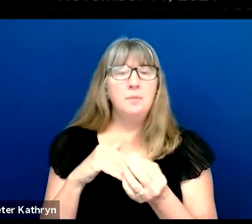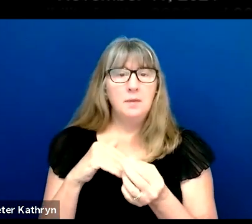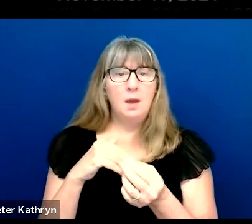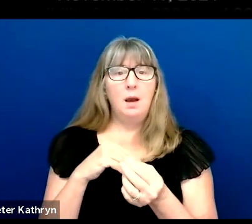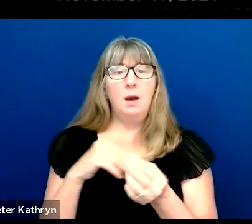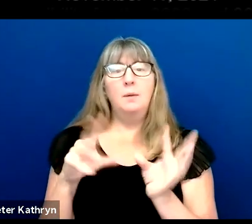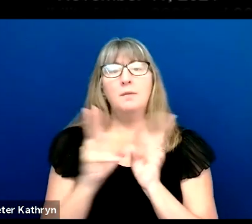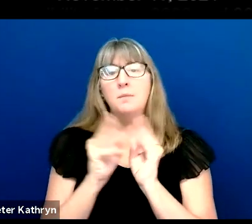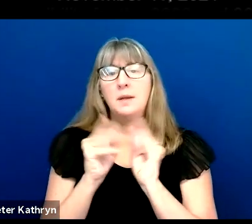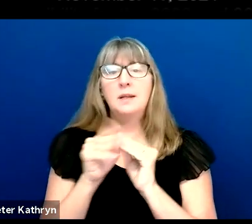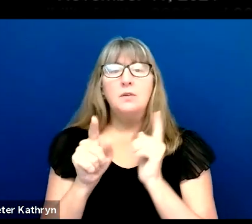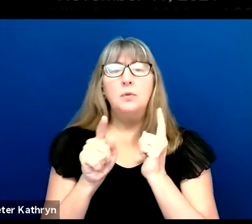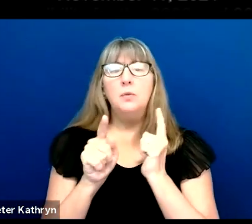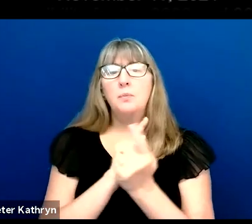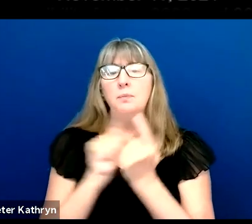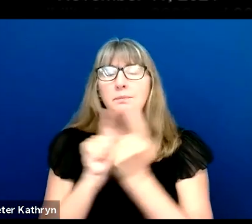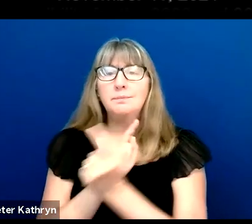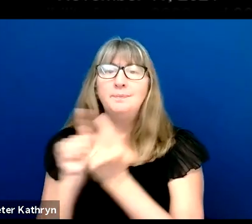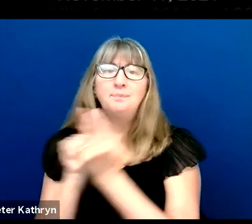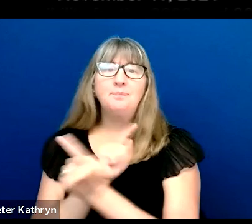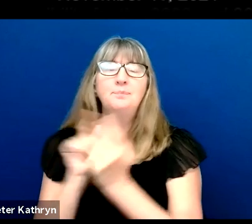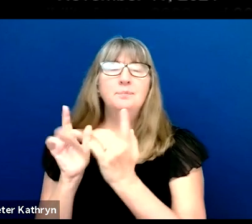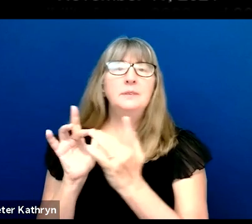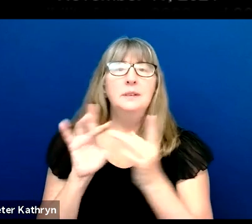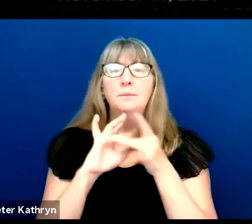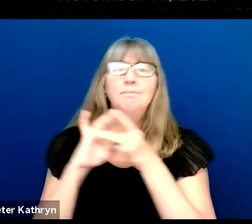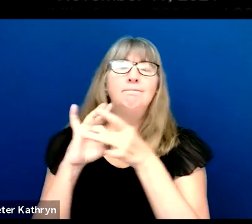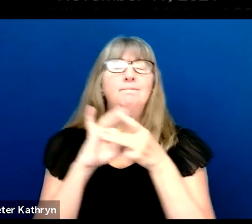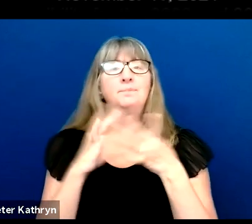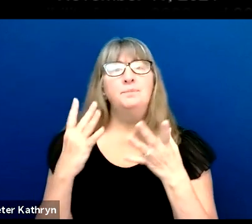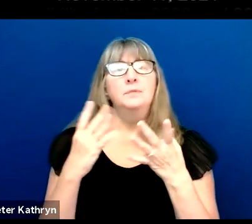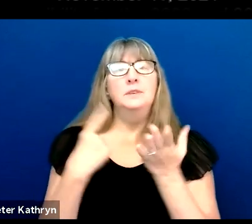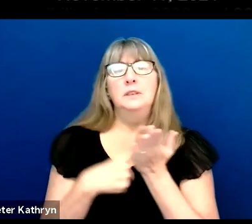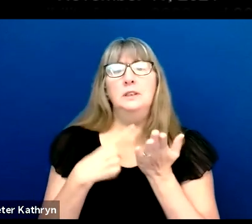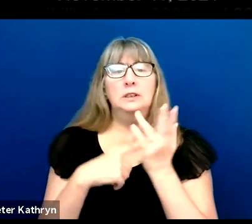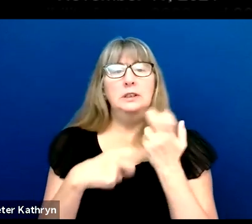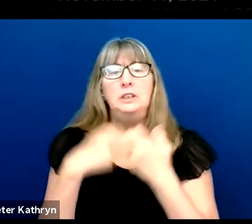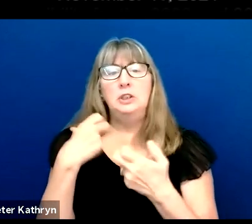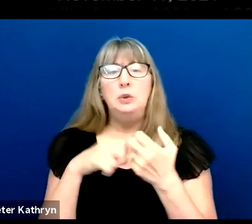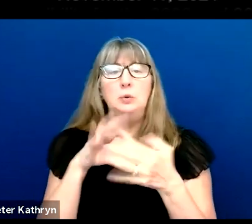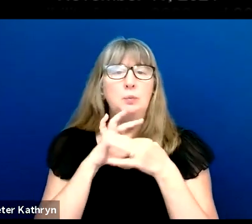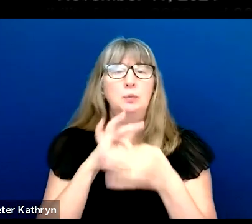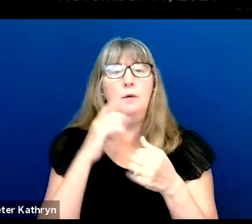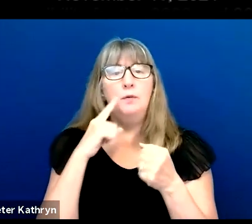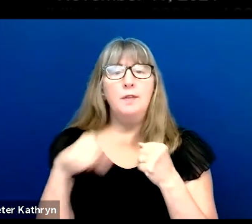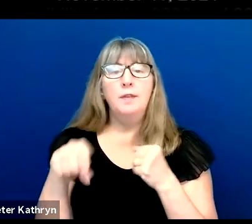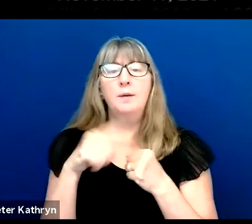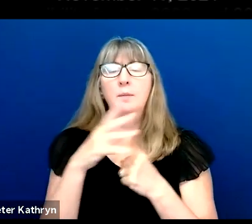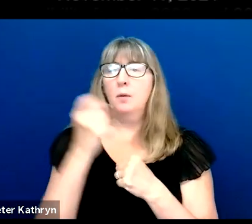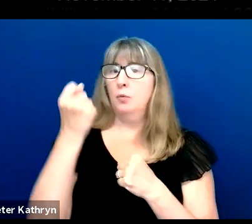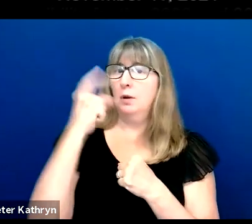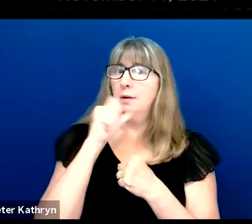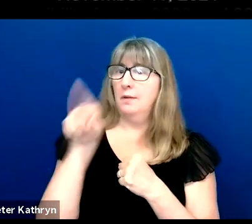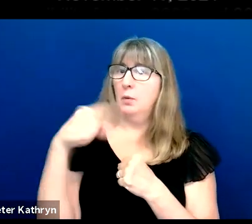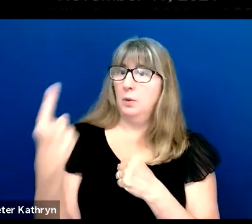with each other, connect with each other, discuss issues unique to them, realize that they are, not the only one